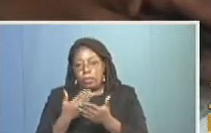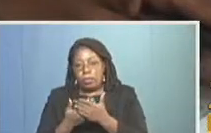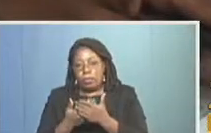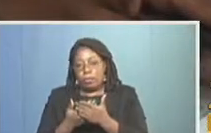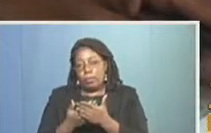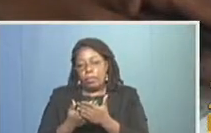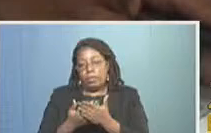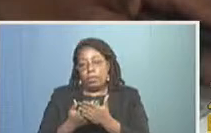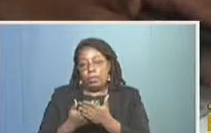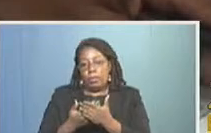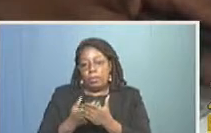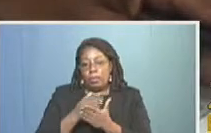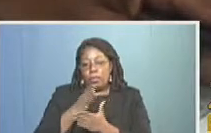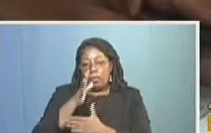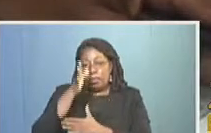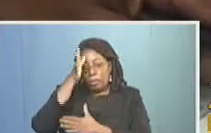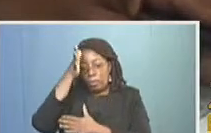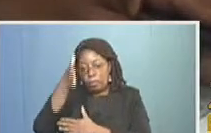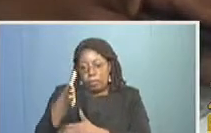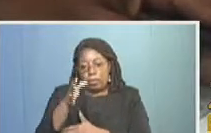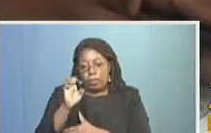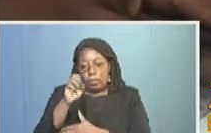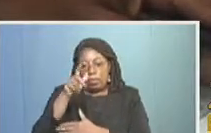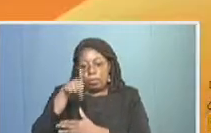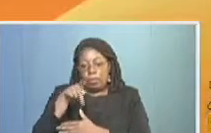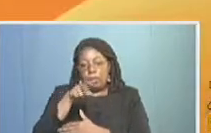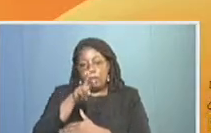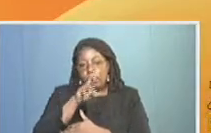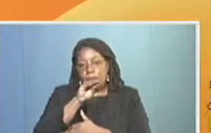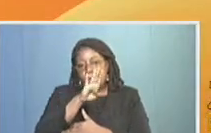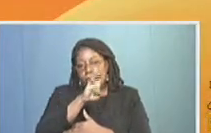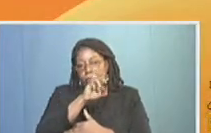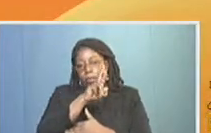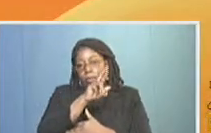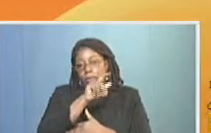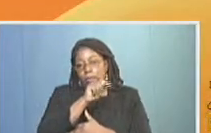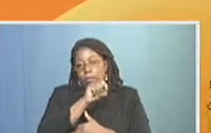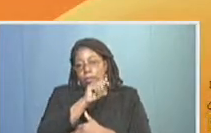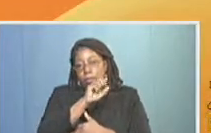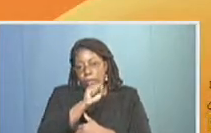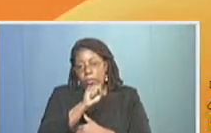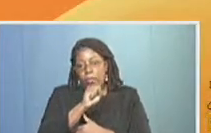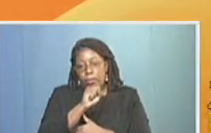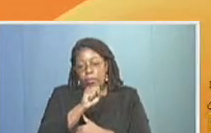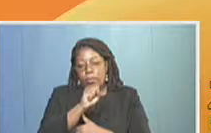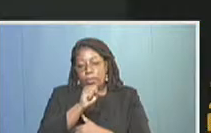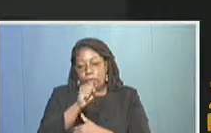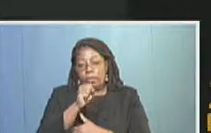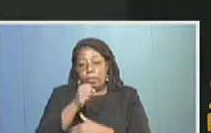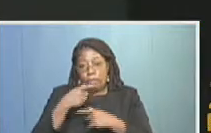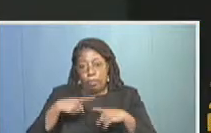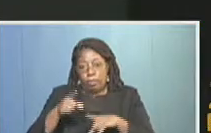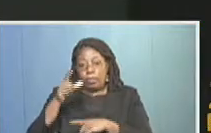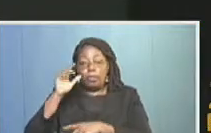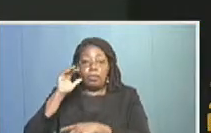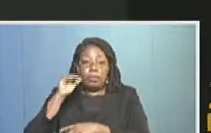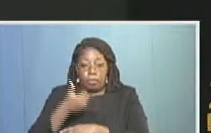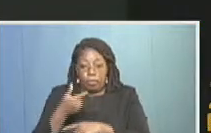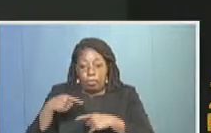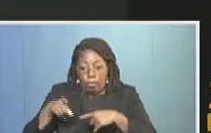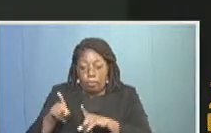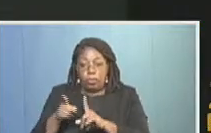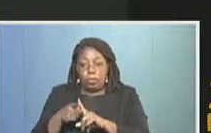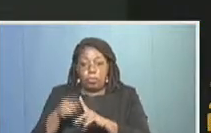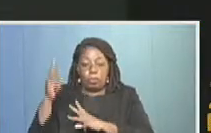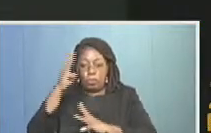E.P. Roberts, was to let his daughter, his oldest daughter, go to the war. When they came back to Jamaica,